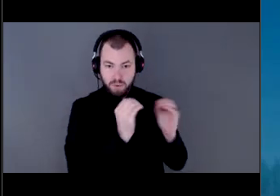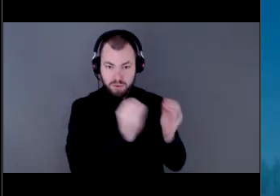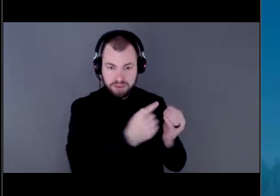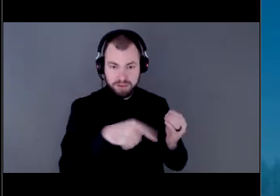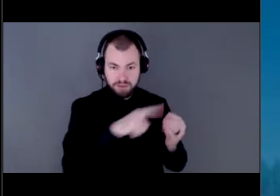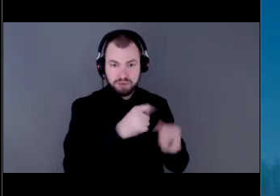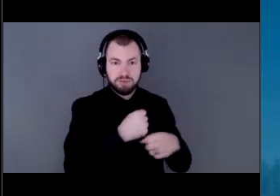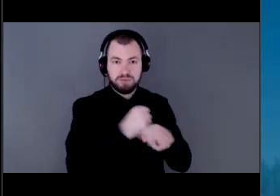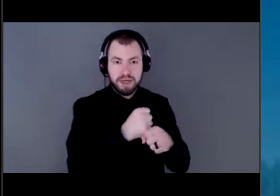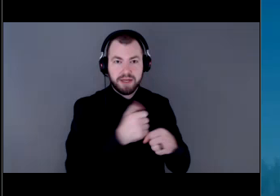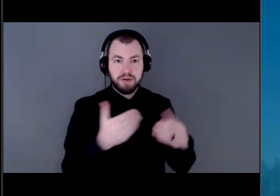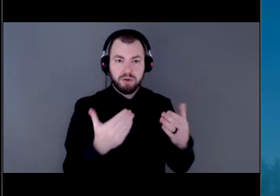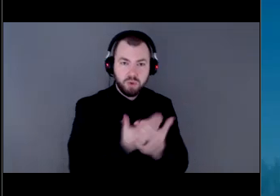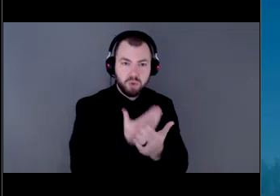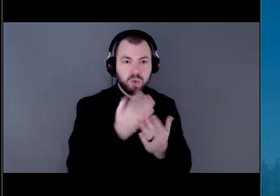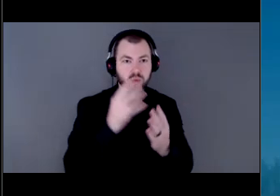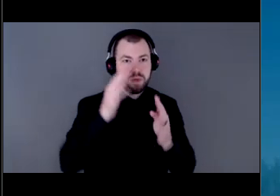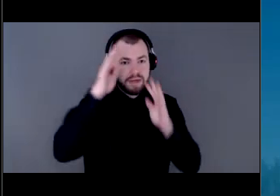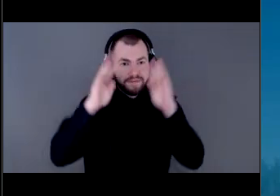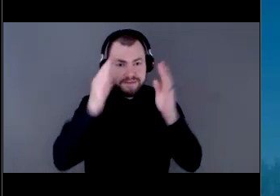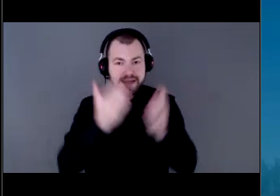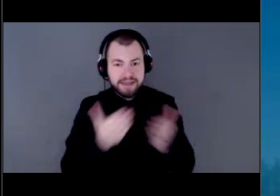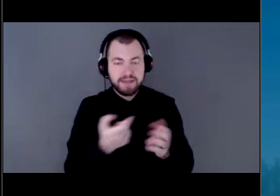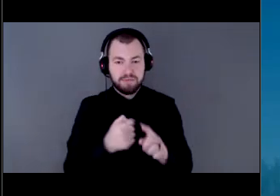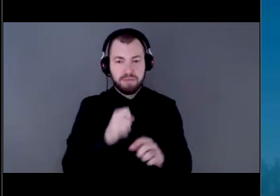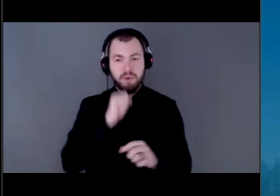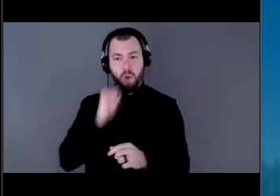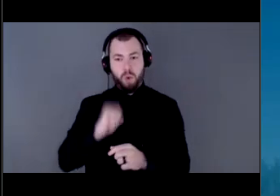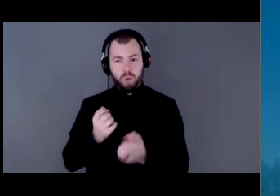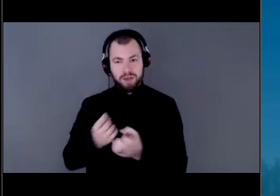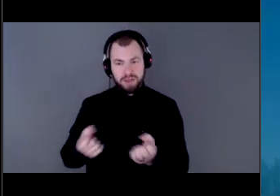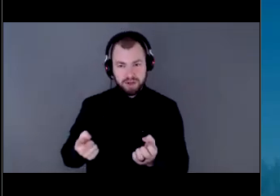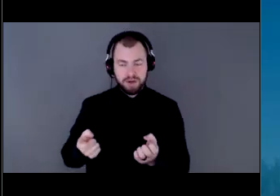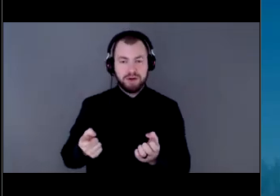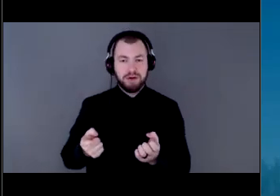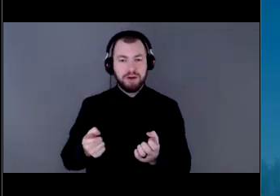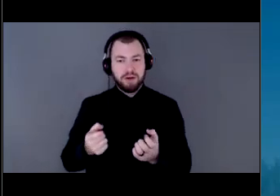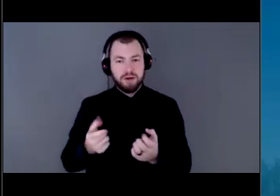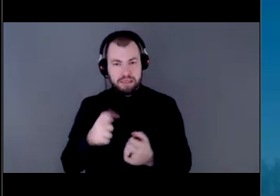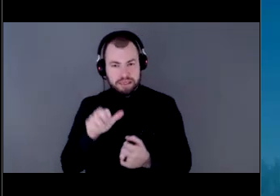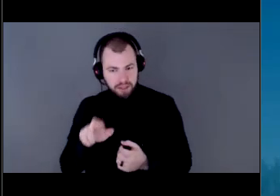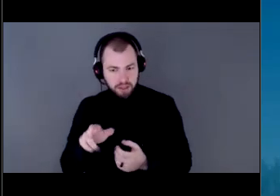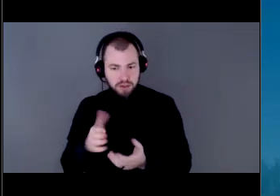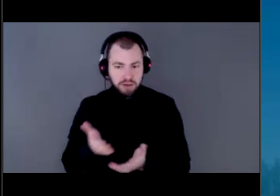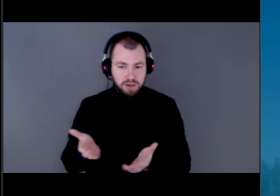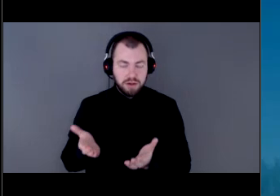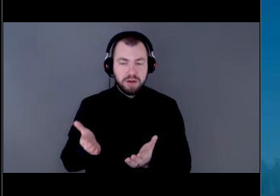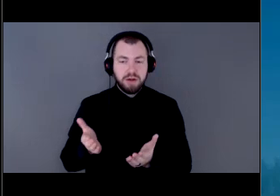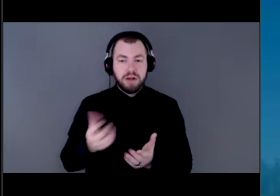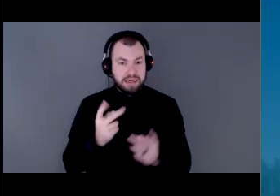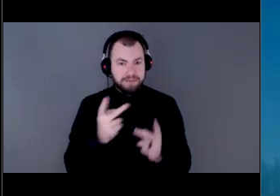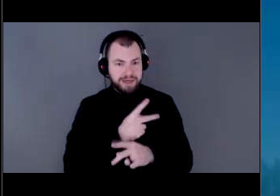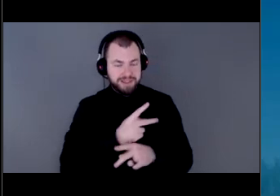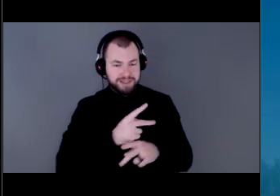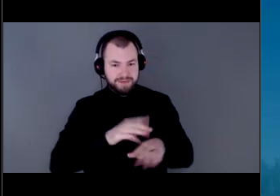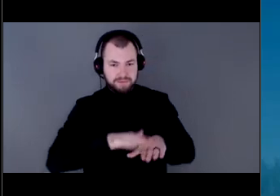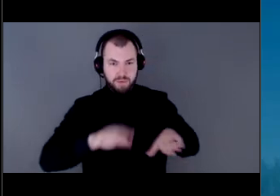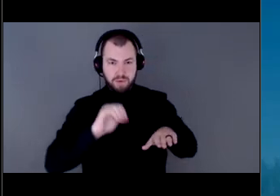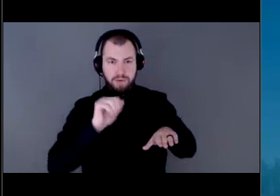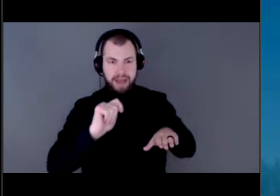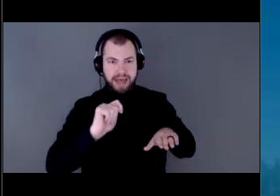and innovative things out of old gear and equipment, and especially the mats format. So that's already